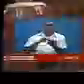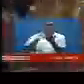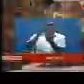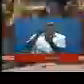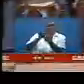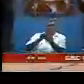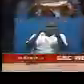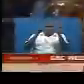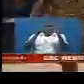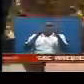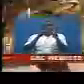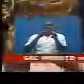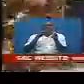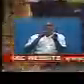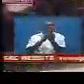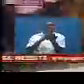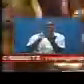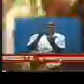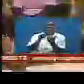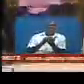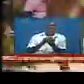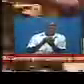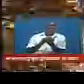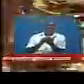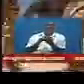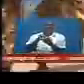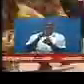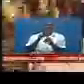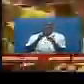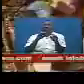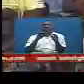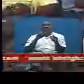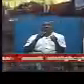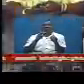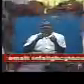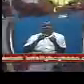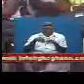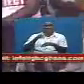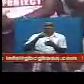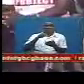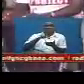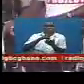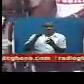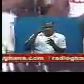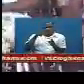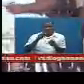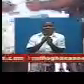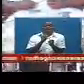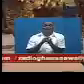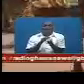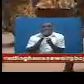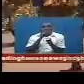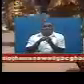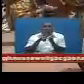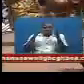The project DAP, the Potential Project, is an initiative of Spring Consult in the Centre for Persons with Disabilities, an